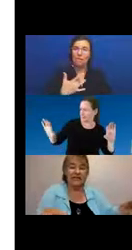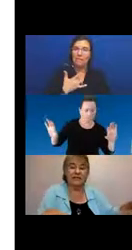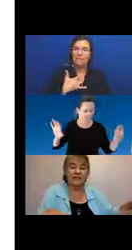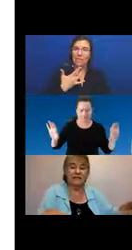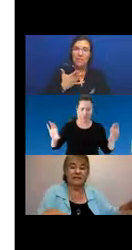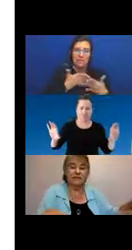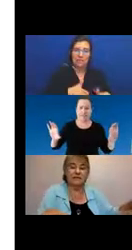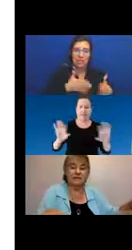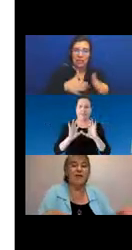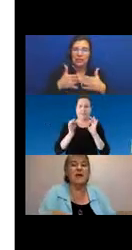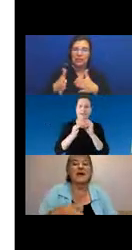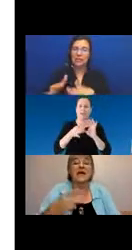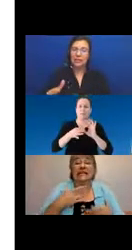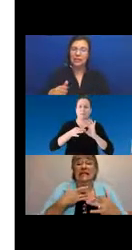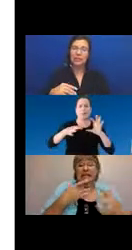divided.